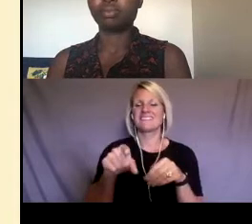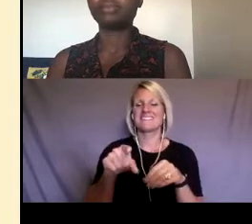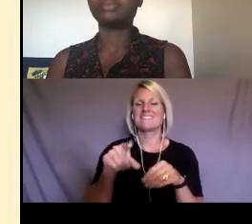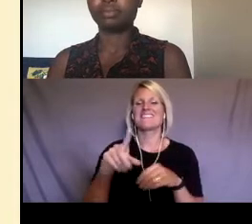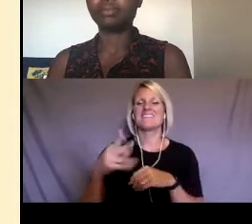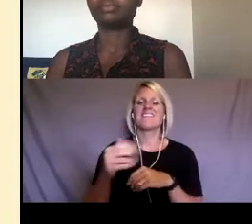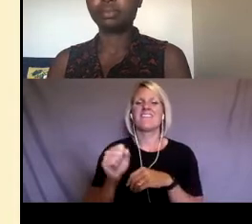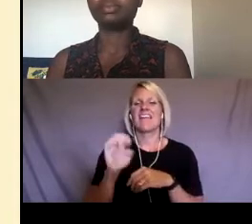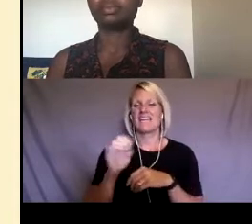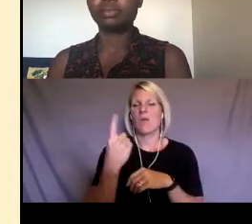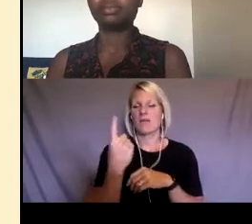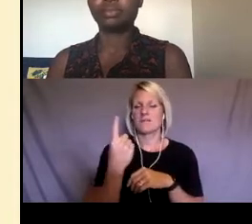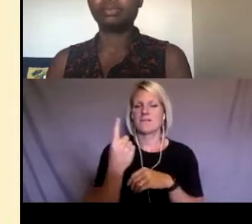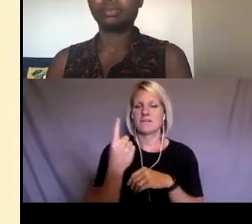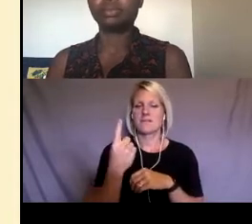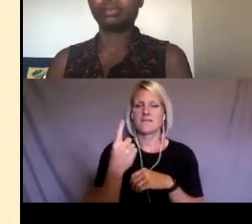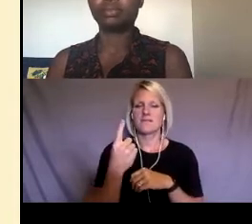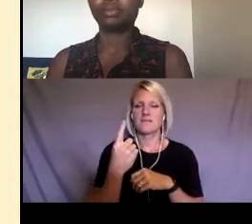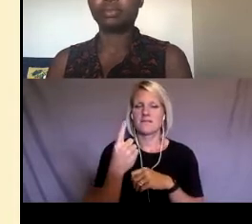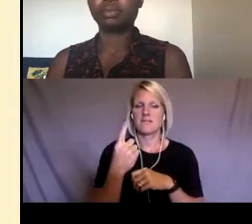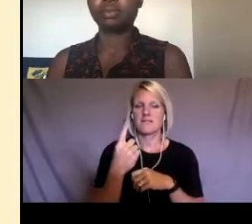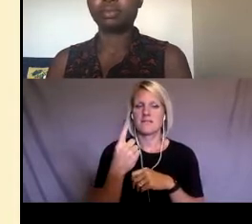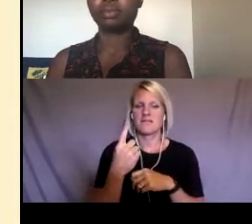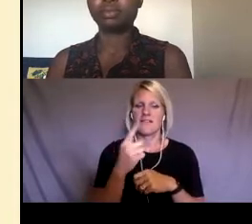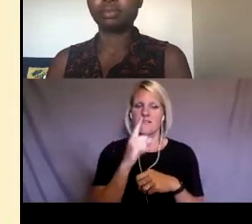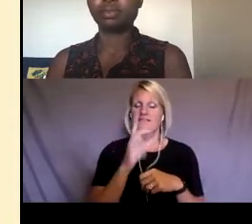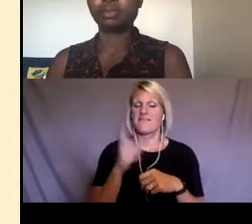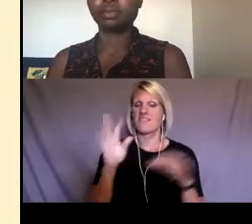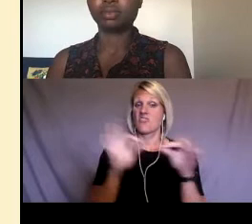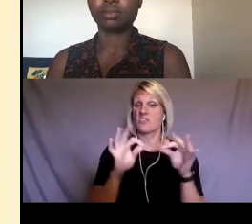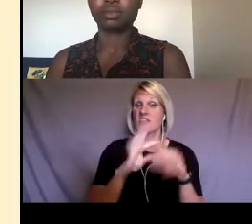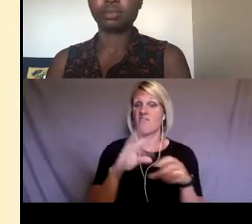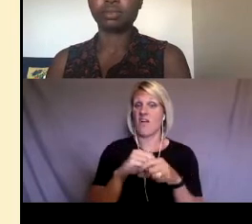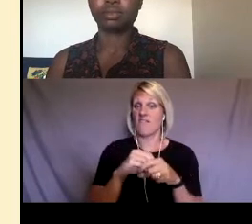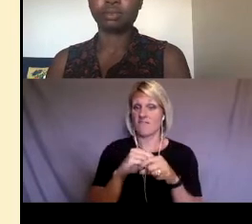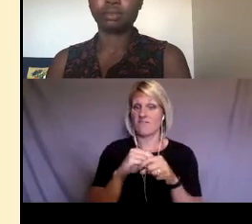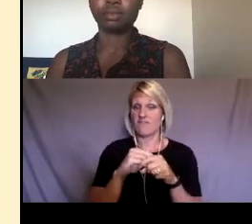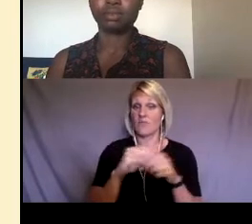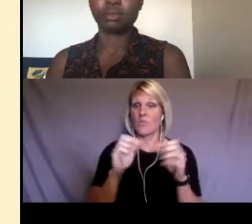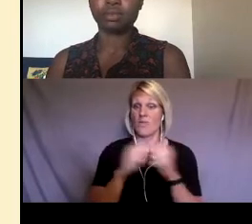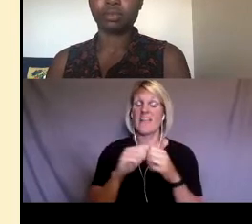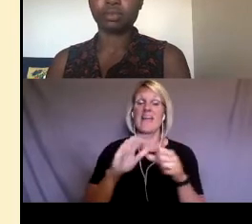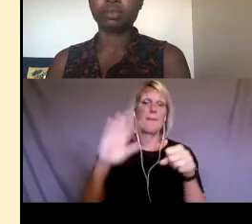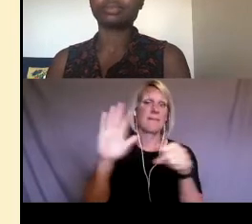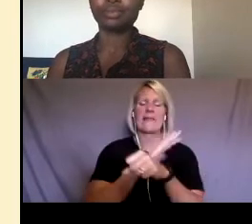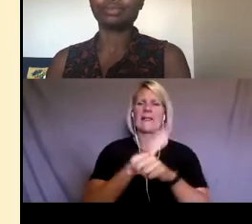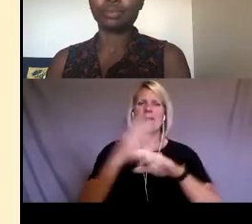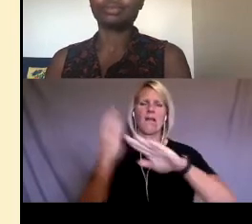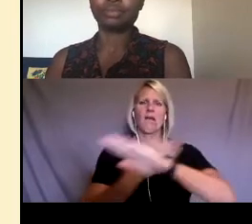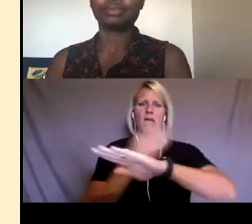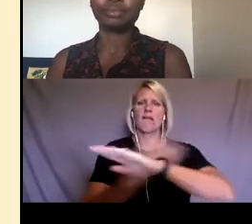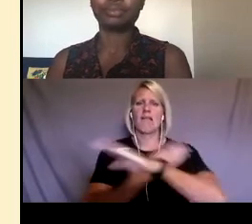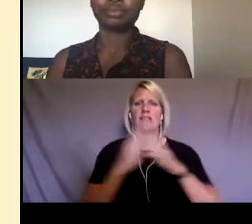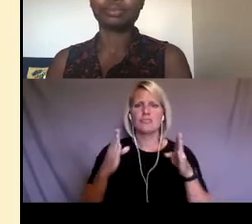There is definitely a very high costs that are involved with completely reconstructing the street